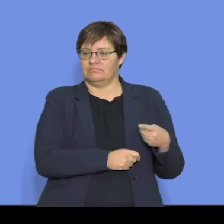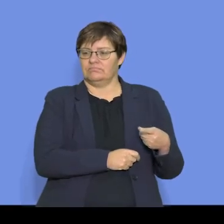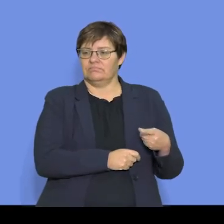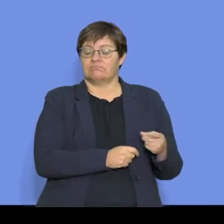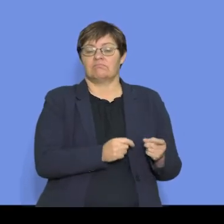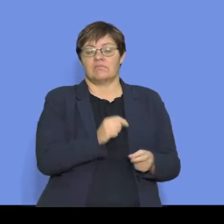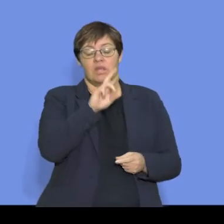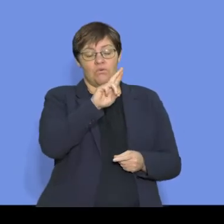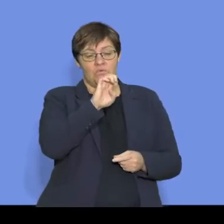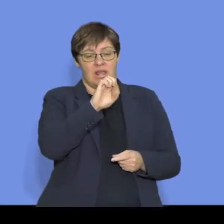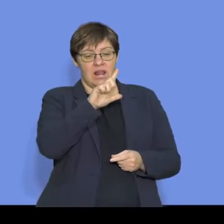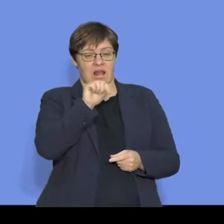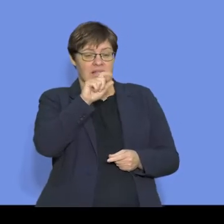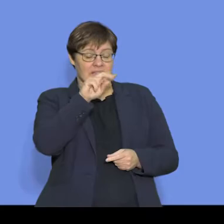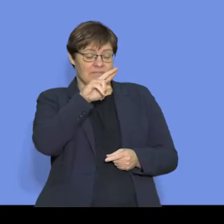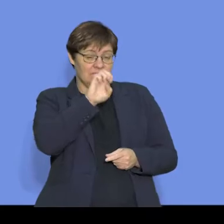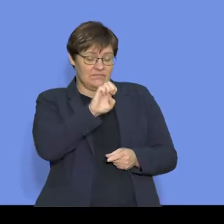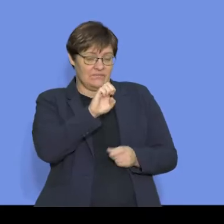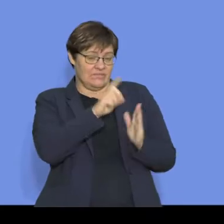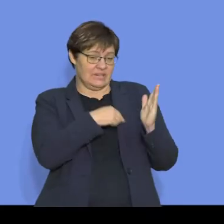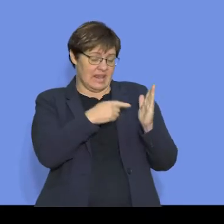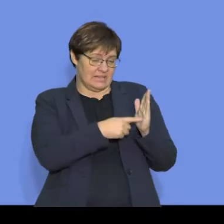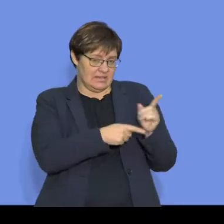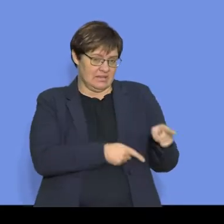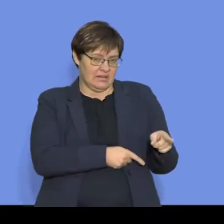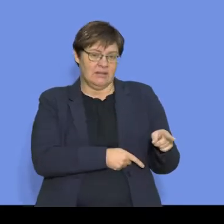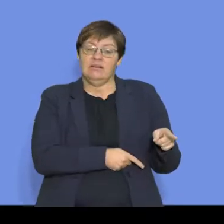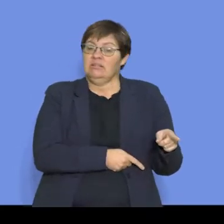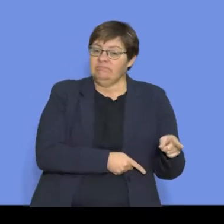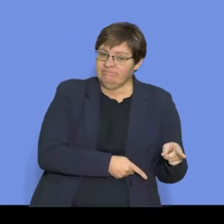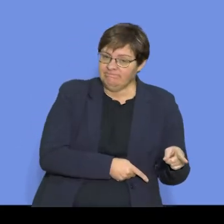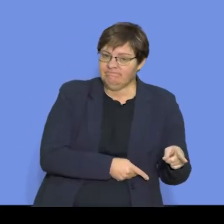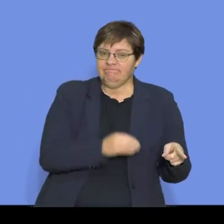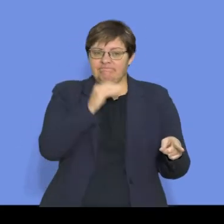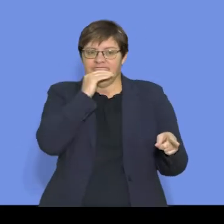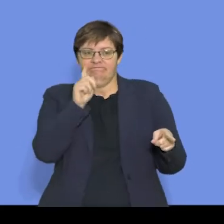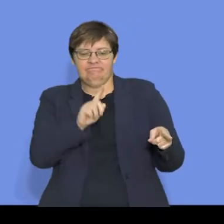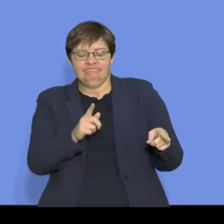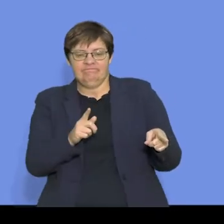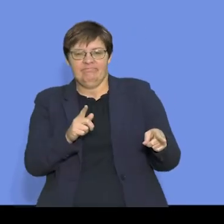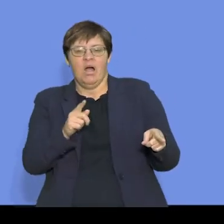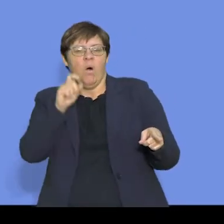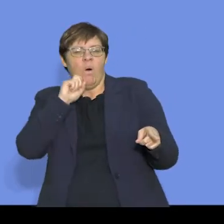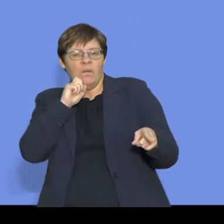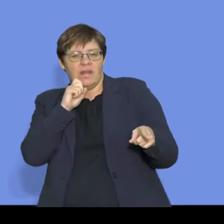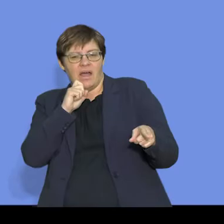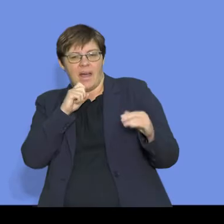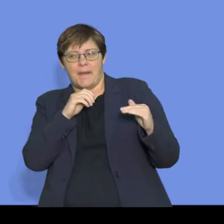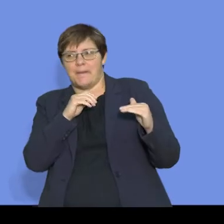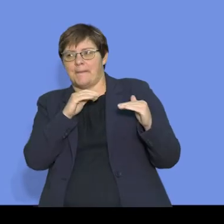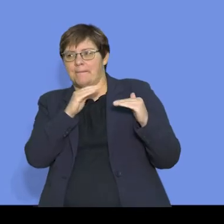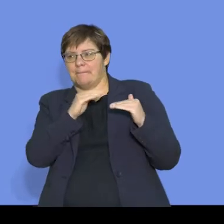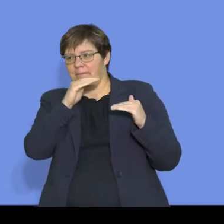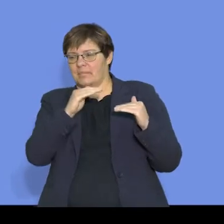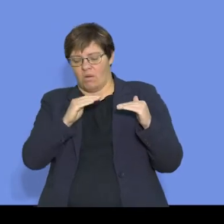called relative dating. And in relative dating, it's simply the older layers are